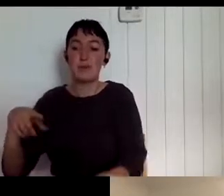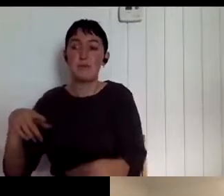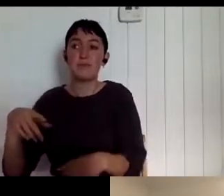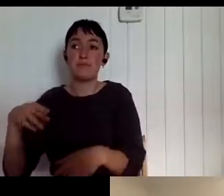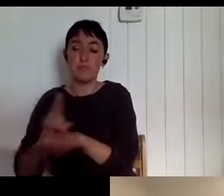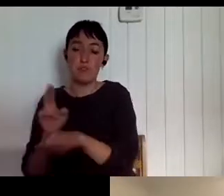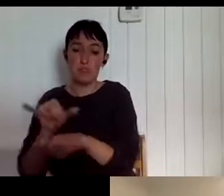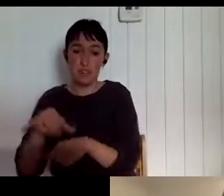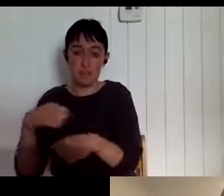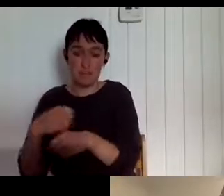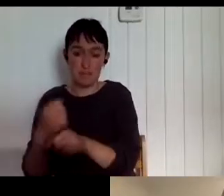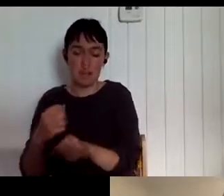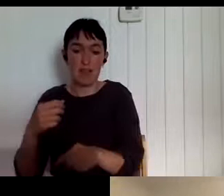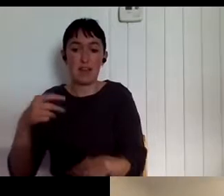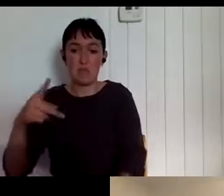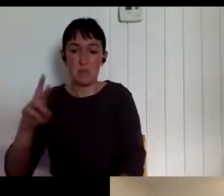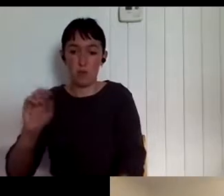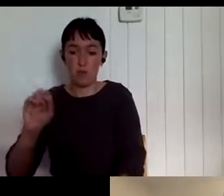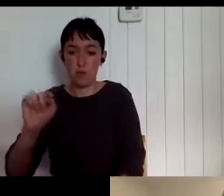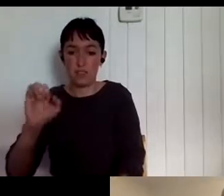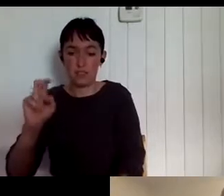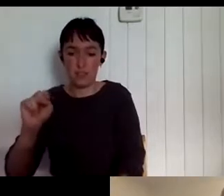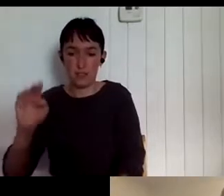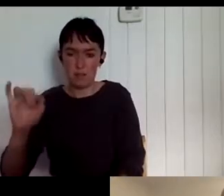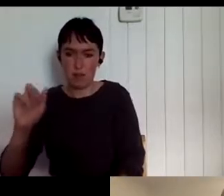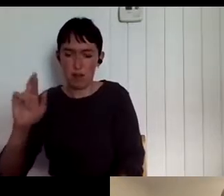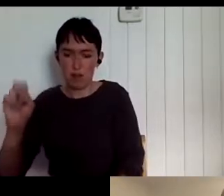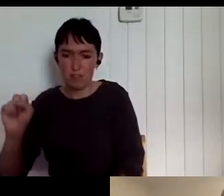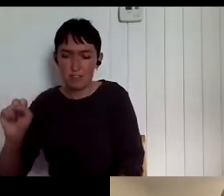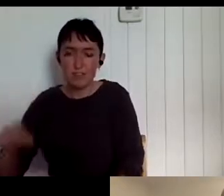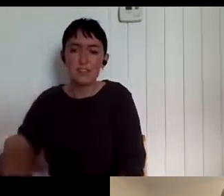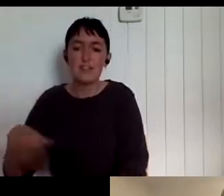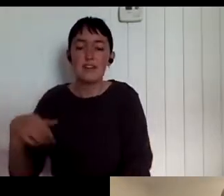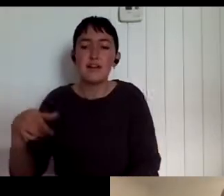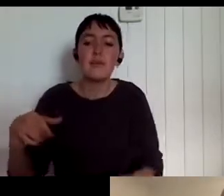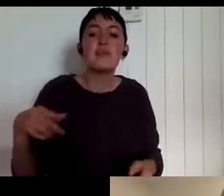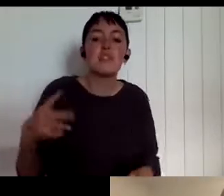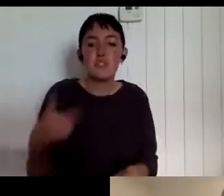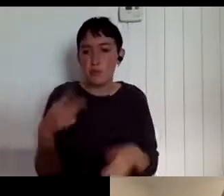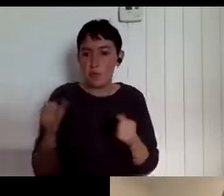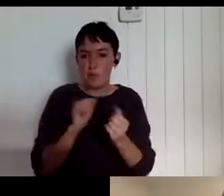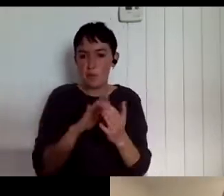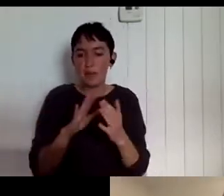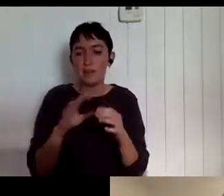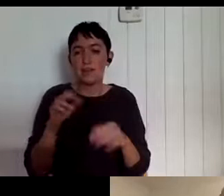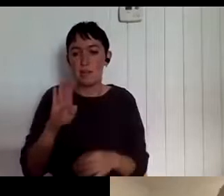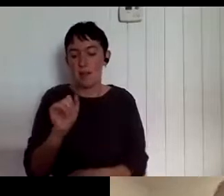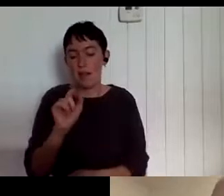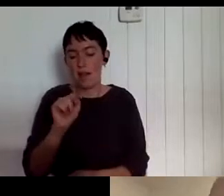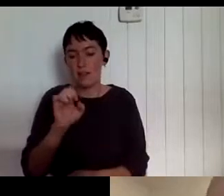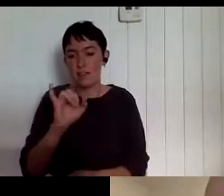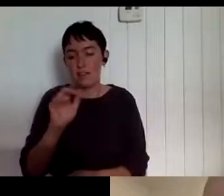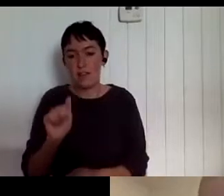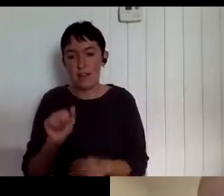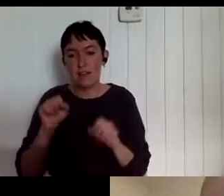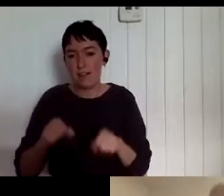goes, what happens is there's two different ways that bacteria can function in this microbial fuel cell. So the first is